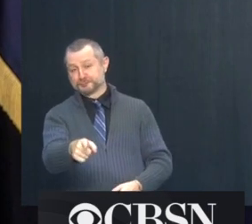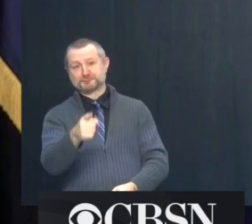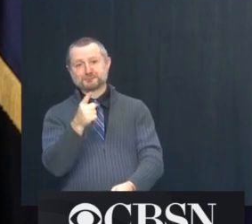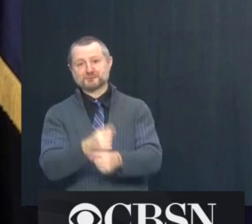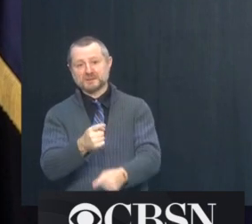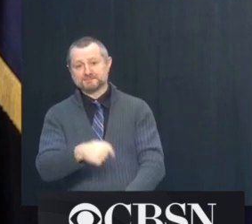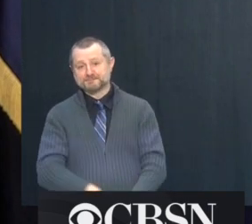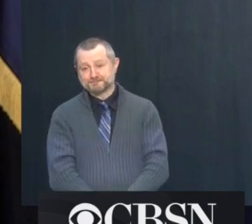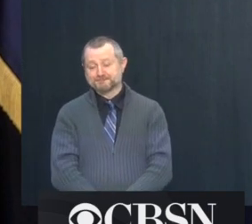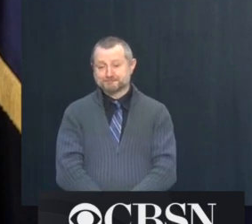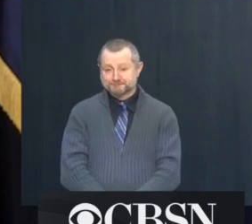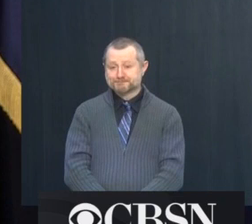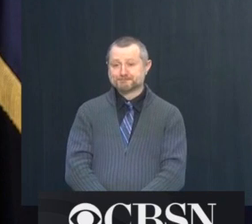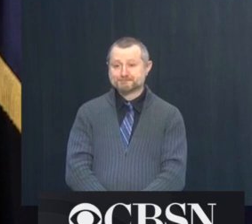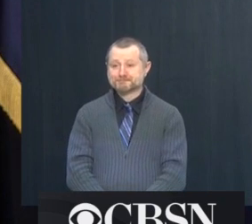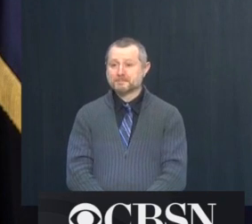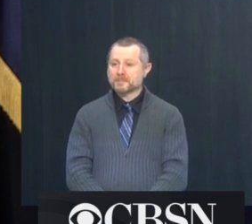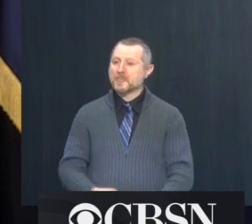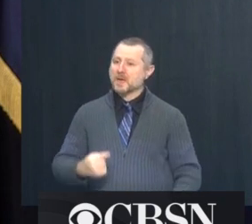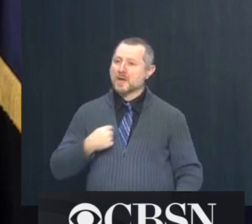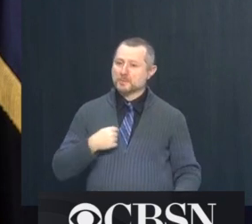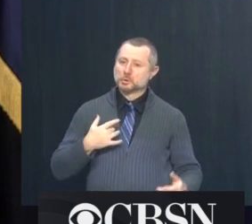the staff shortage than I am the beds.